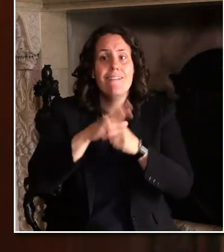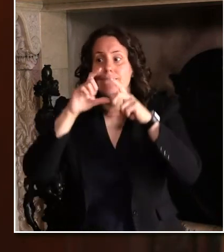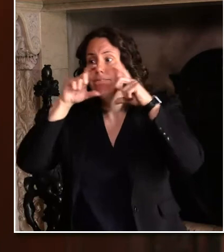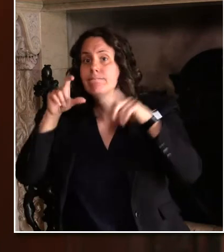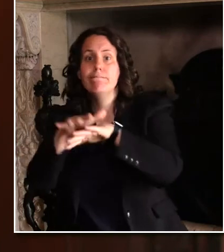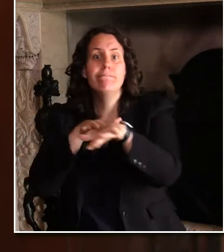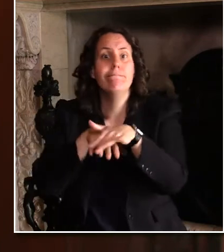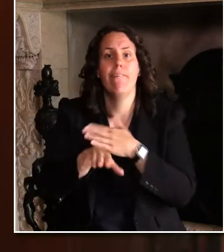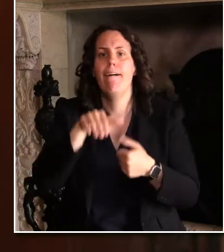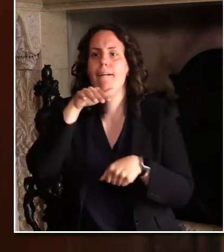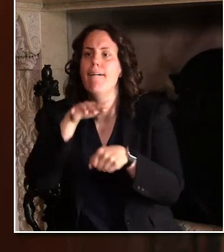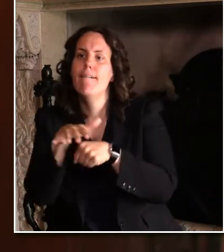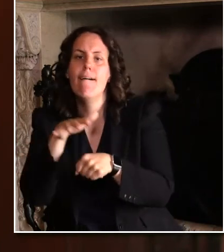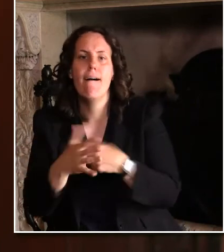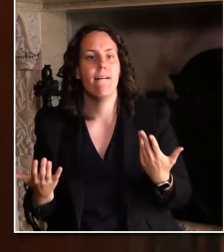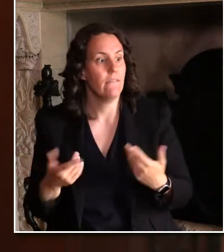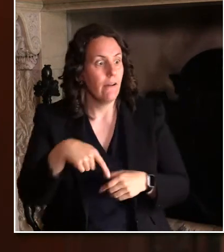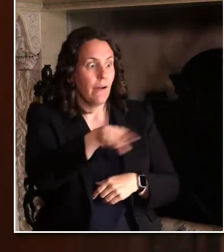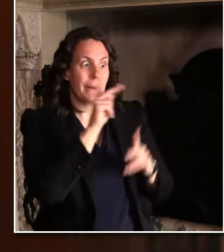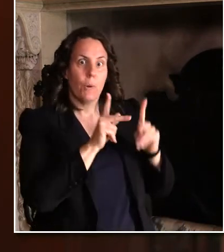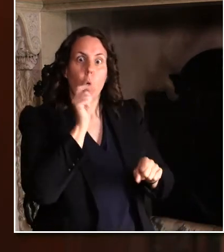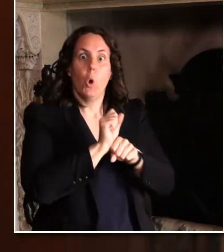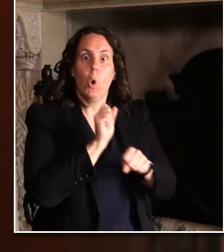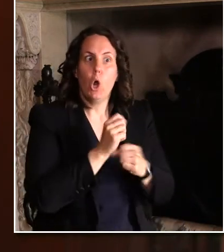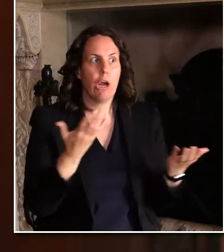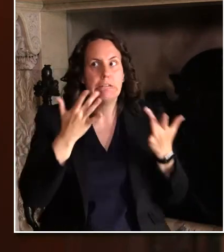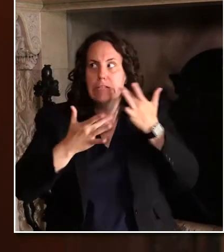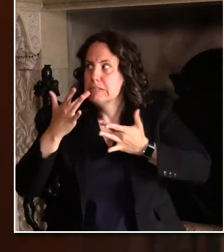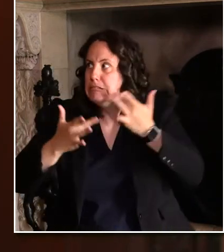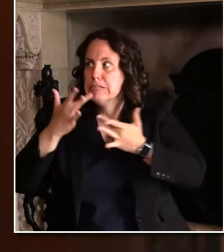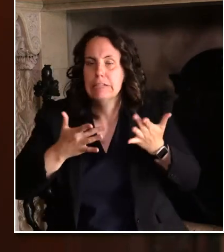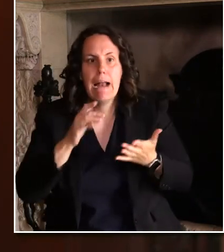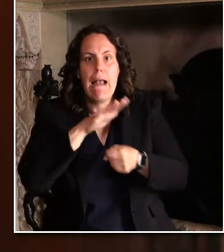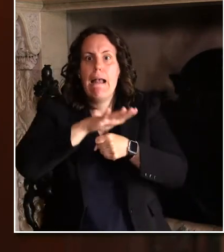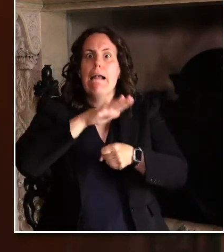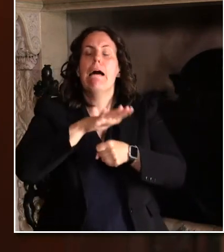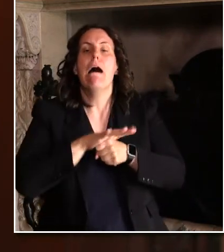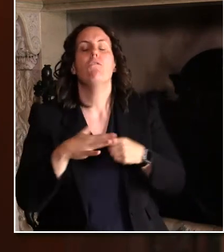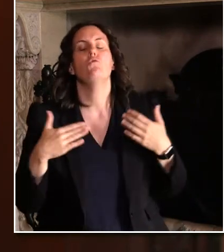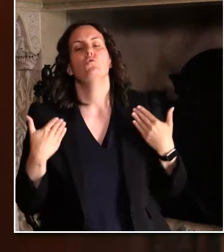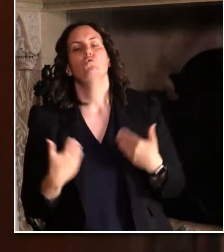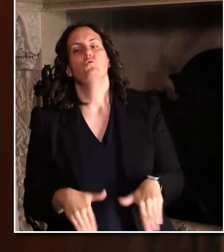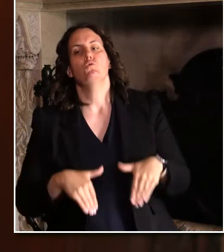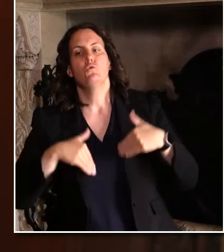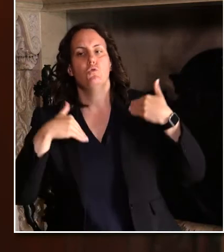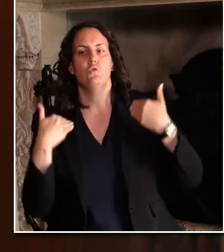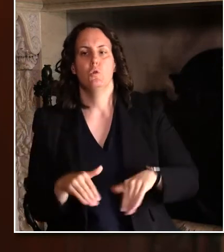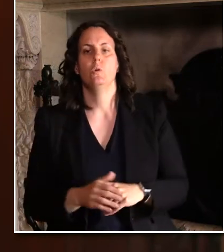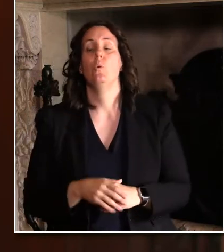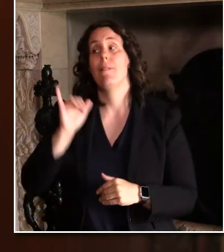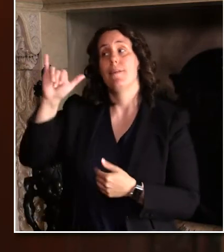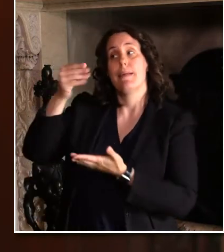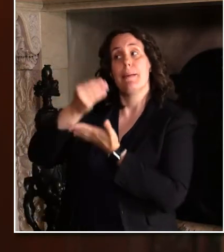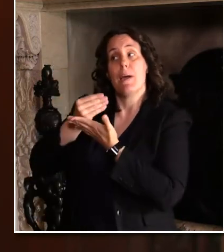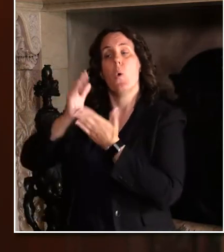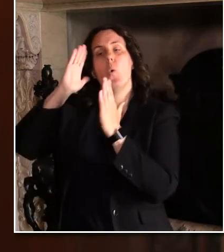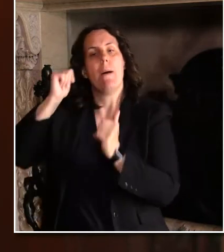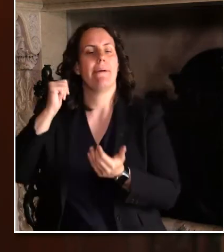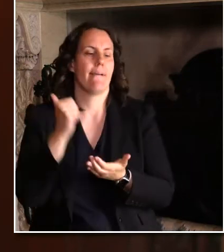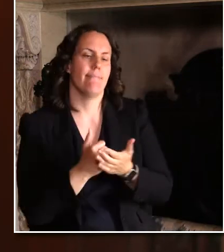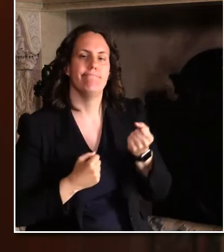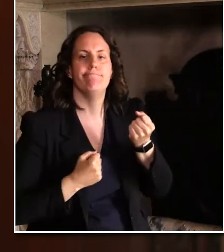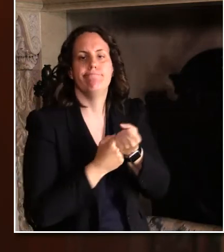operating costs. This funding will make it possible for this network to continue providing their essential services, protecting many of those